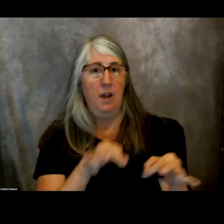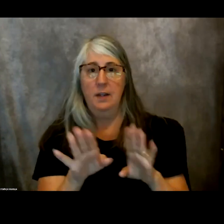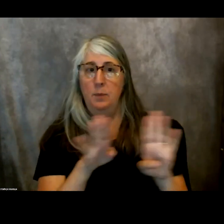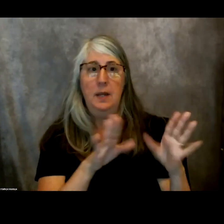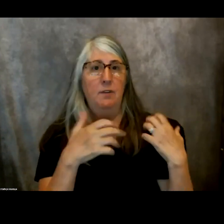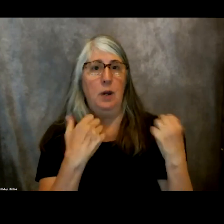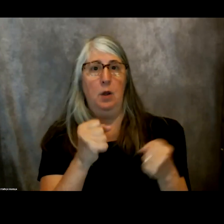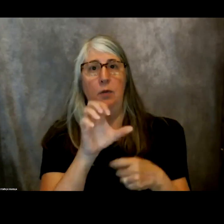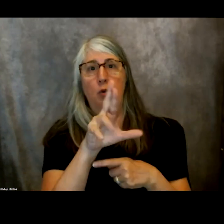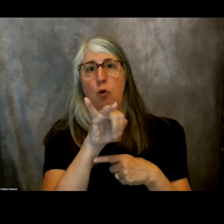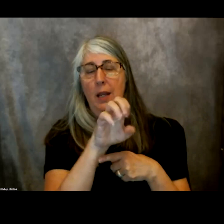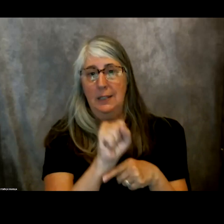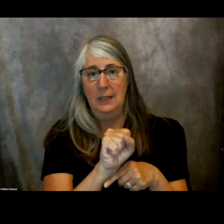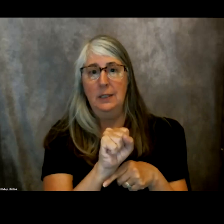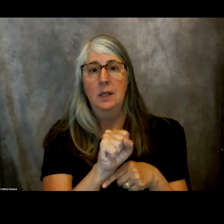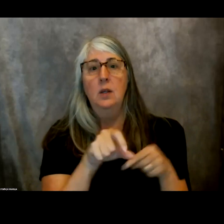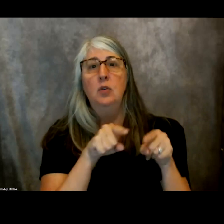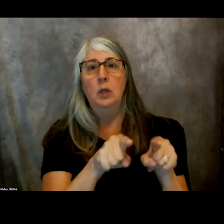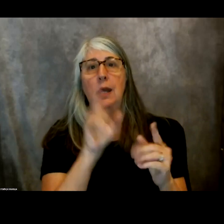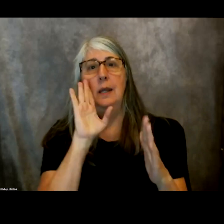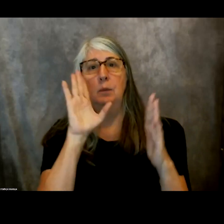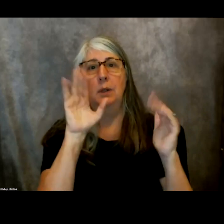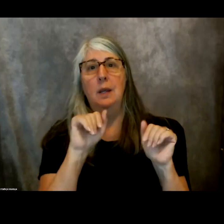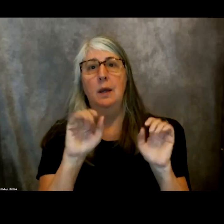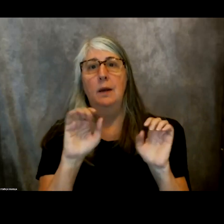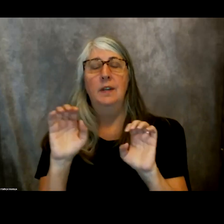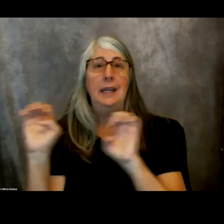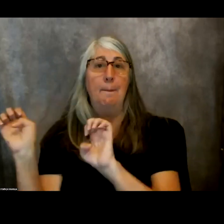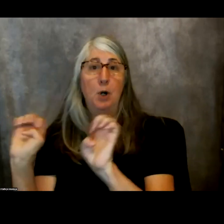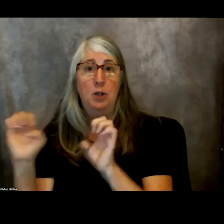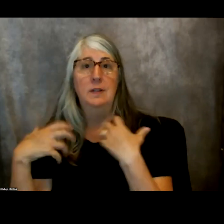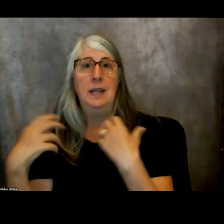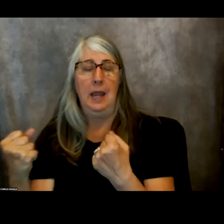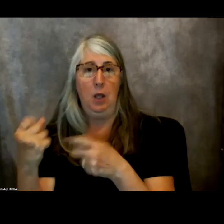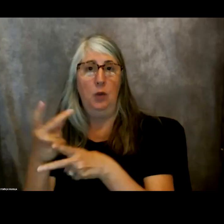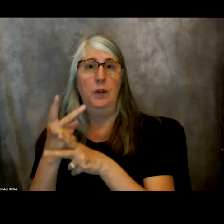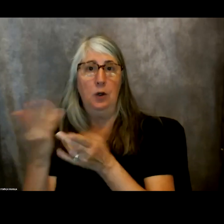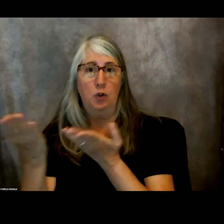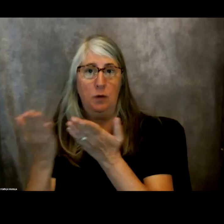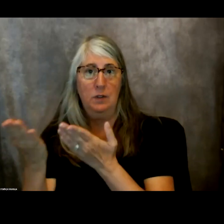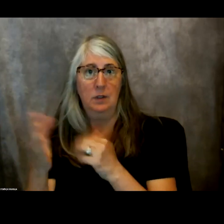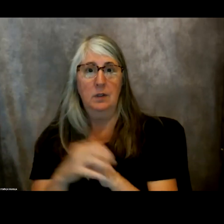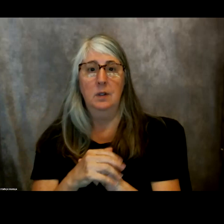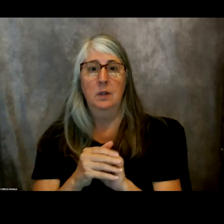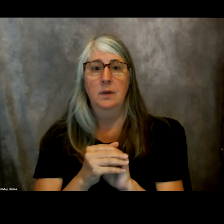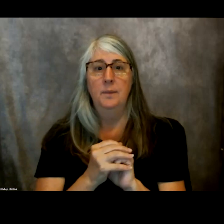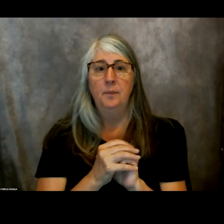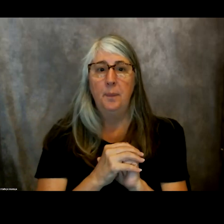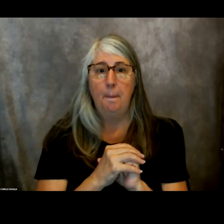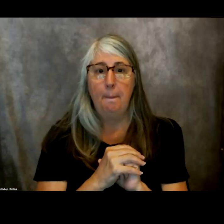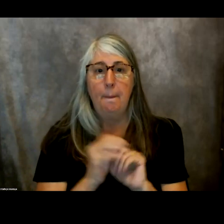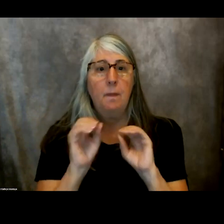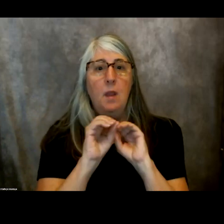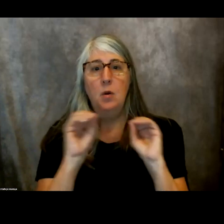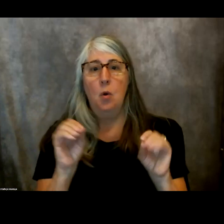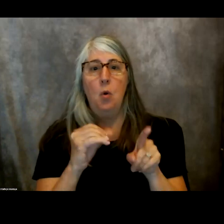Care, align with expectations of emergency healthcare services. No wrongdoer crisis services offers